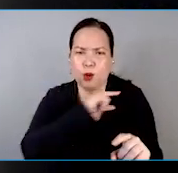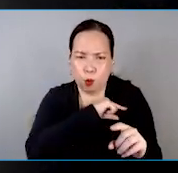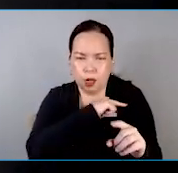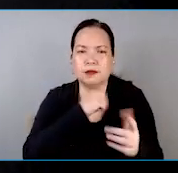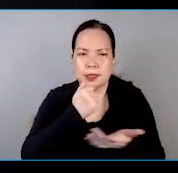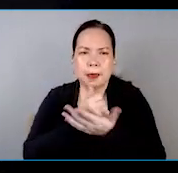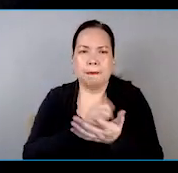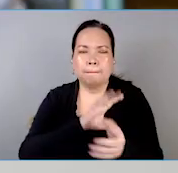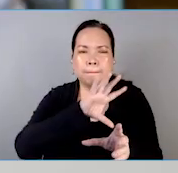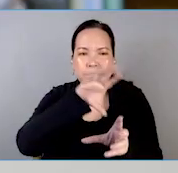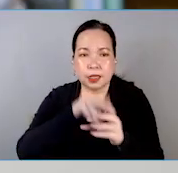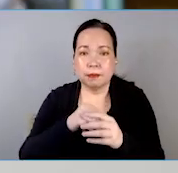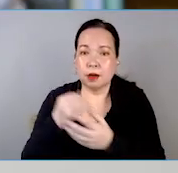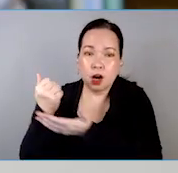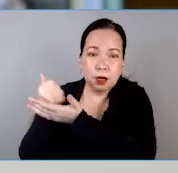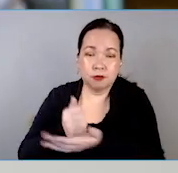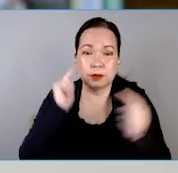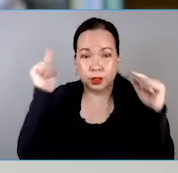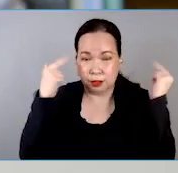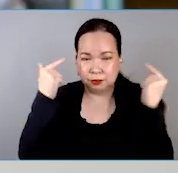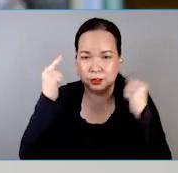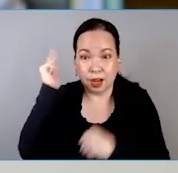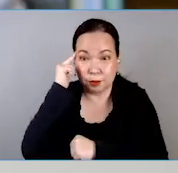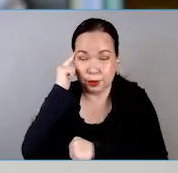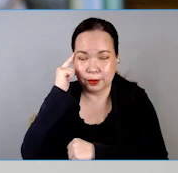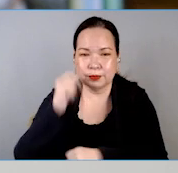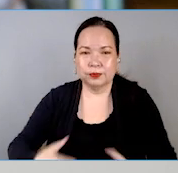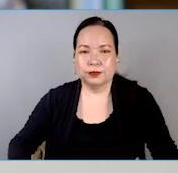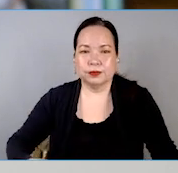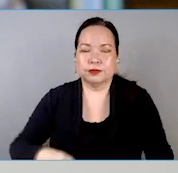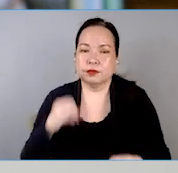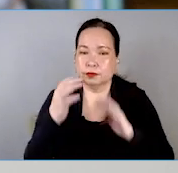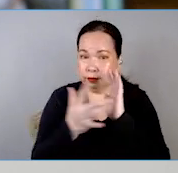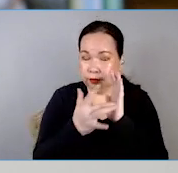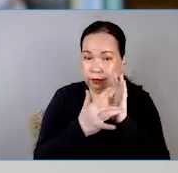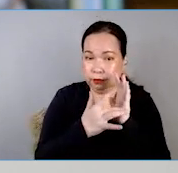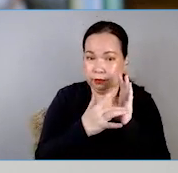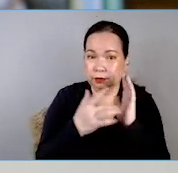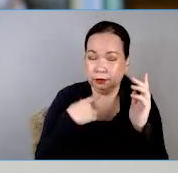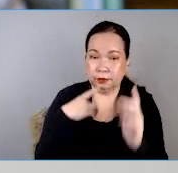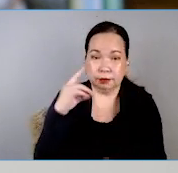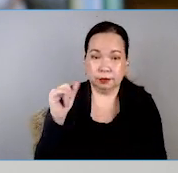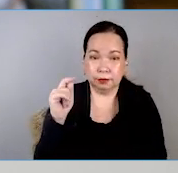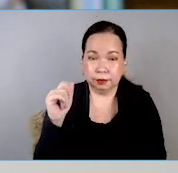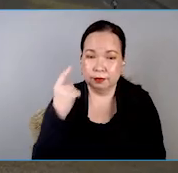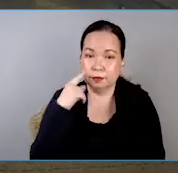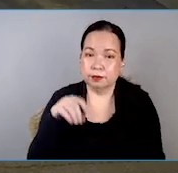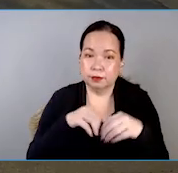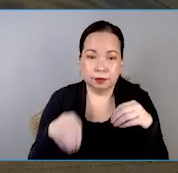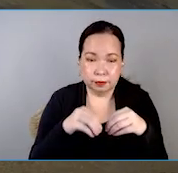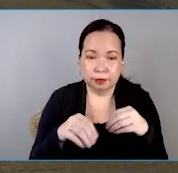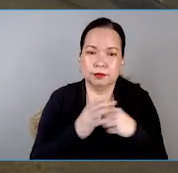RSBSA. Ito pong i-digitize natin ang mga data ng mga farmers, sa lahat ng respect,